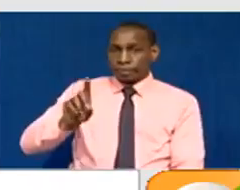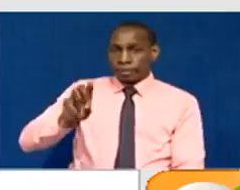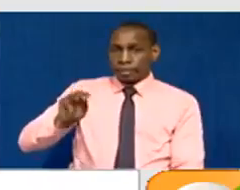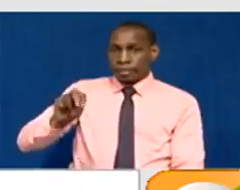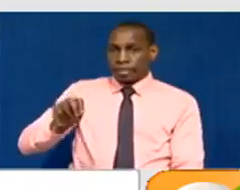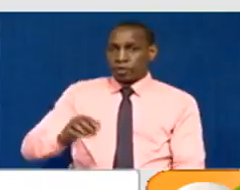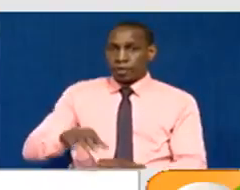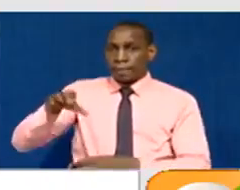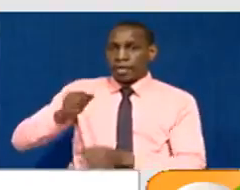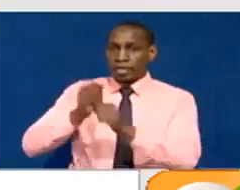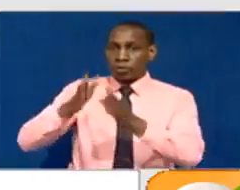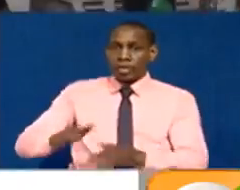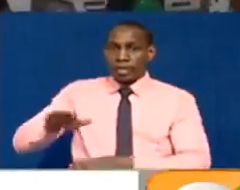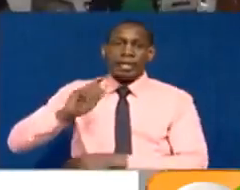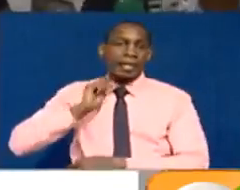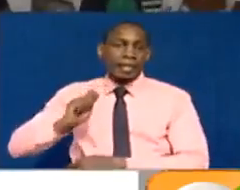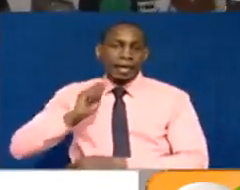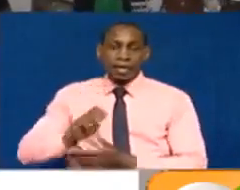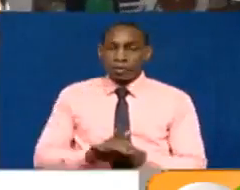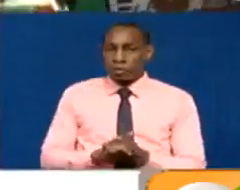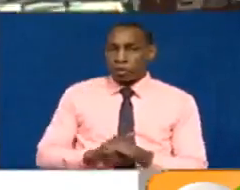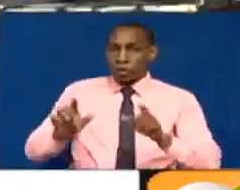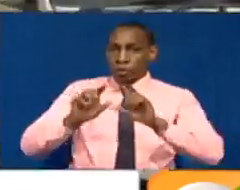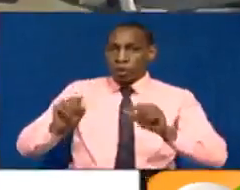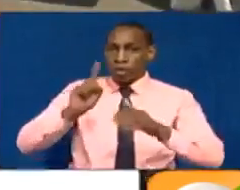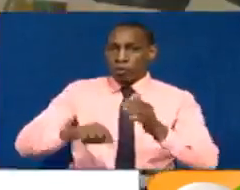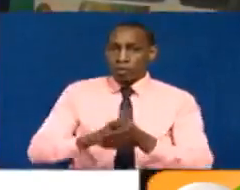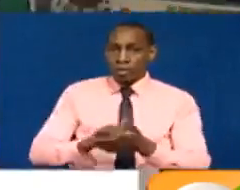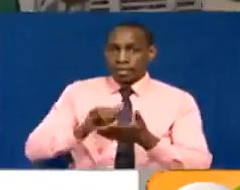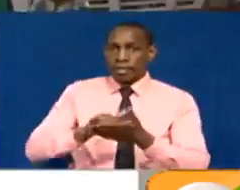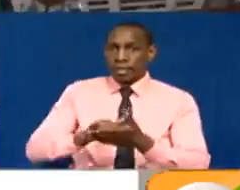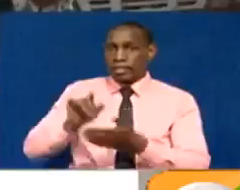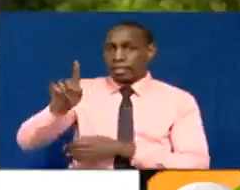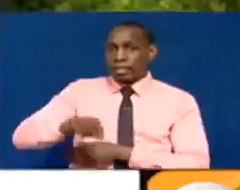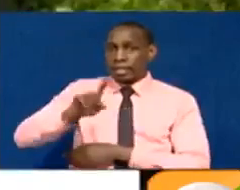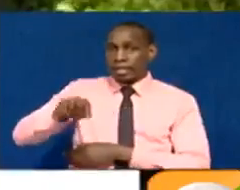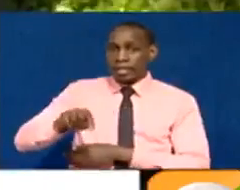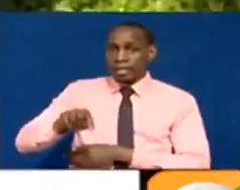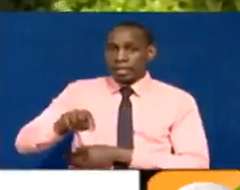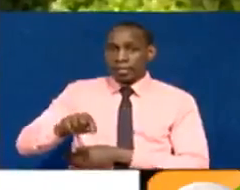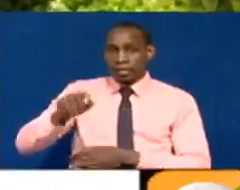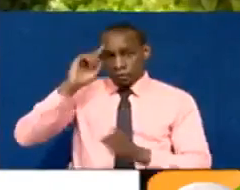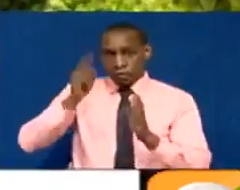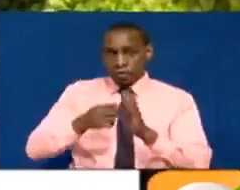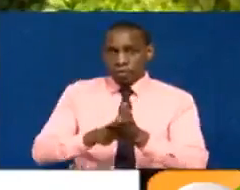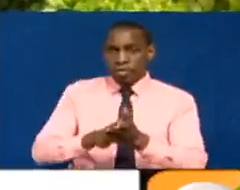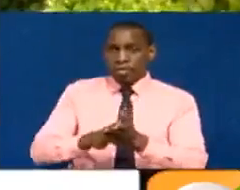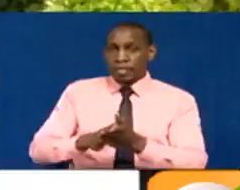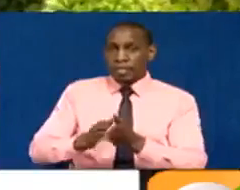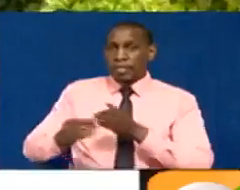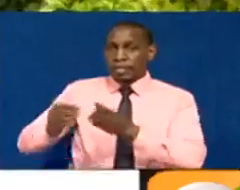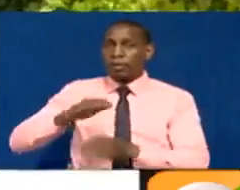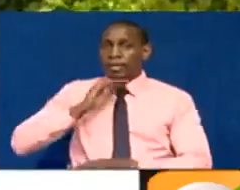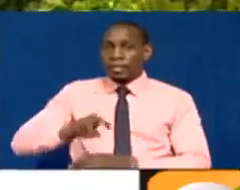a matatu operator at Kariakor area, witnesses claim it was a case of mistaken identity which cut his life short.